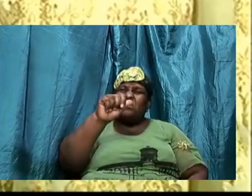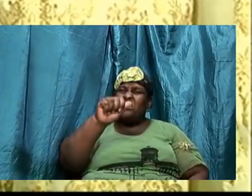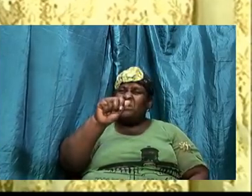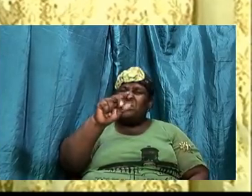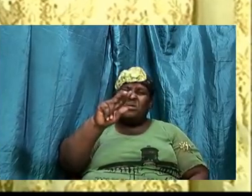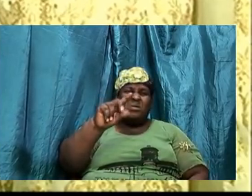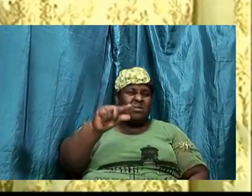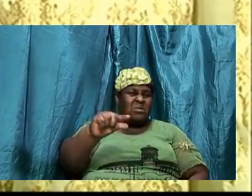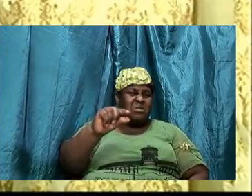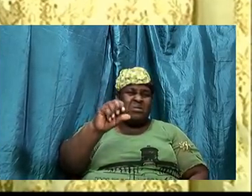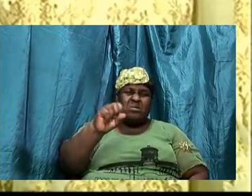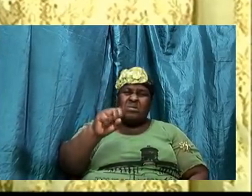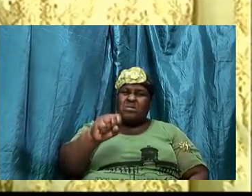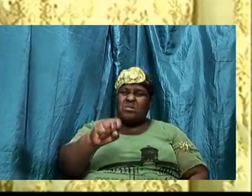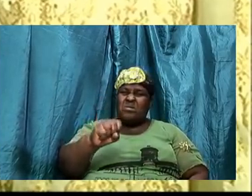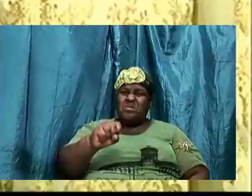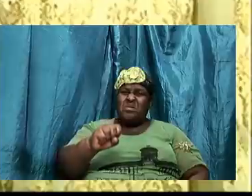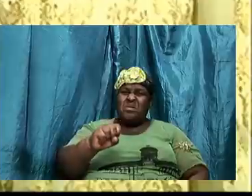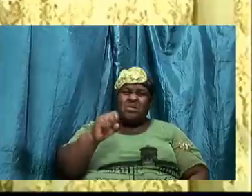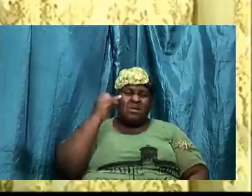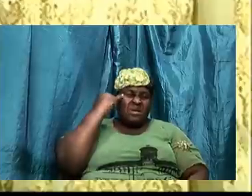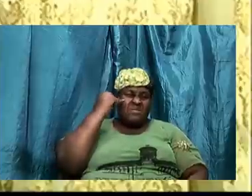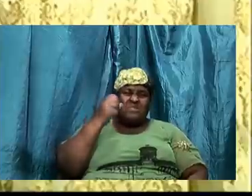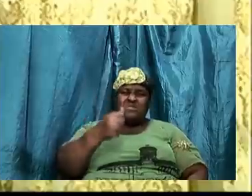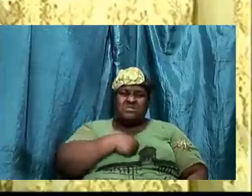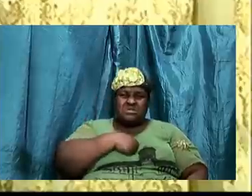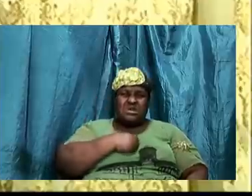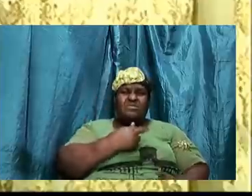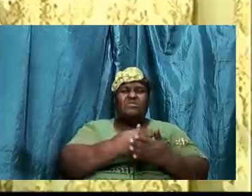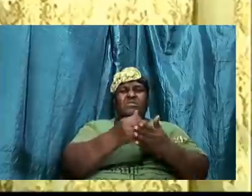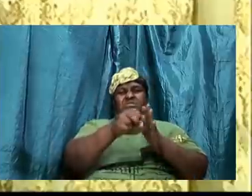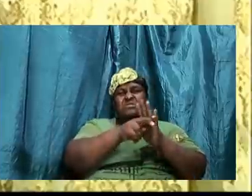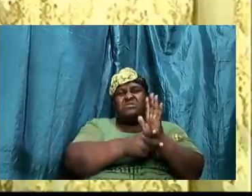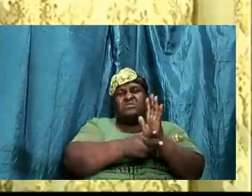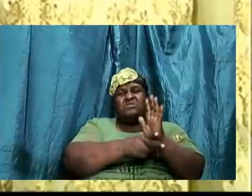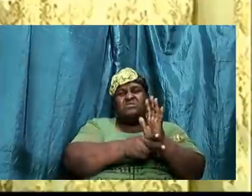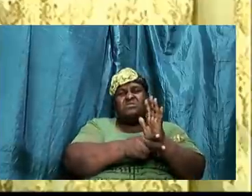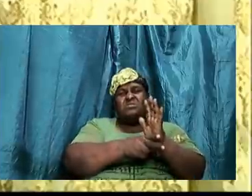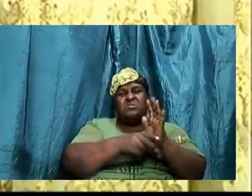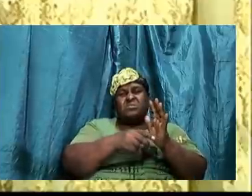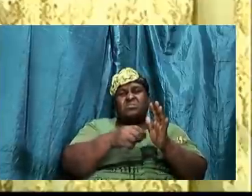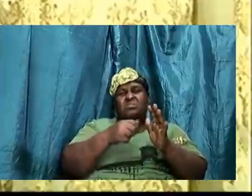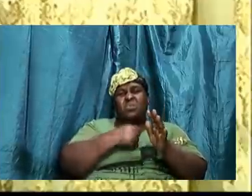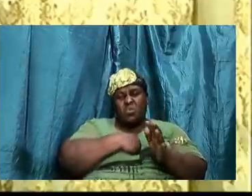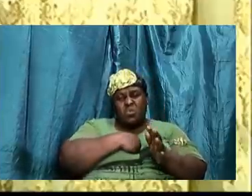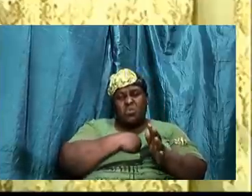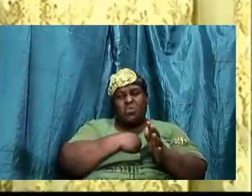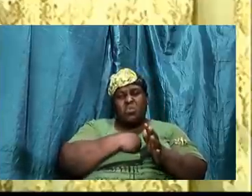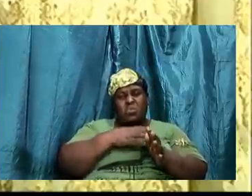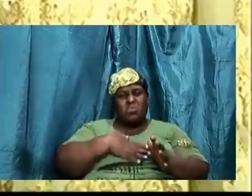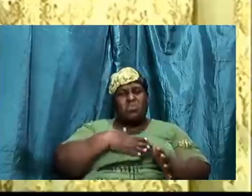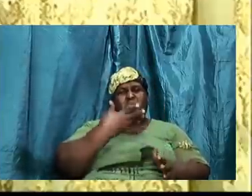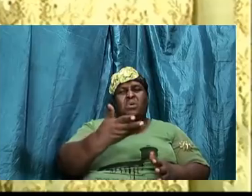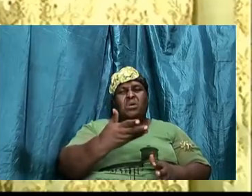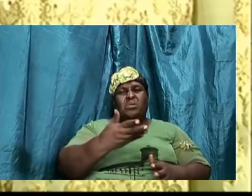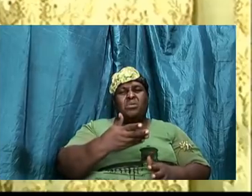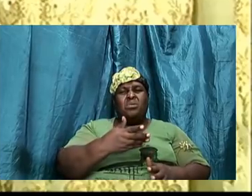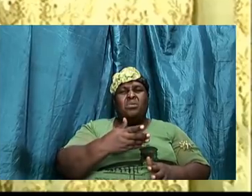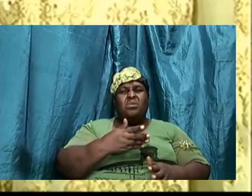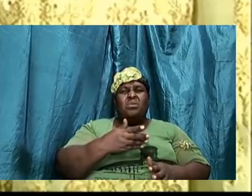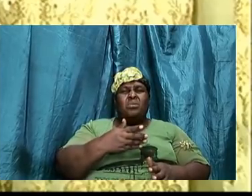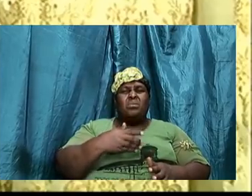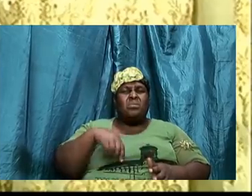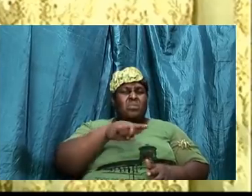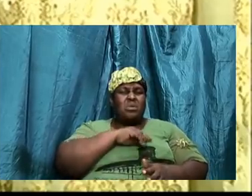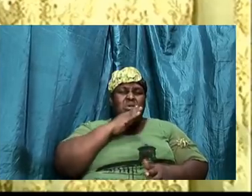our righteousness, if it was self-righteousness, righteousness of our own will, then we would be as unrighteous before the Lord.